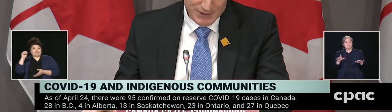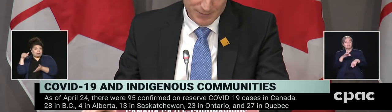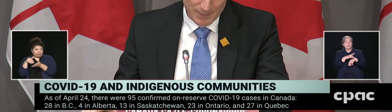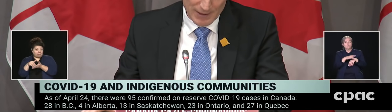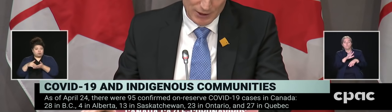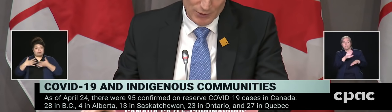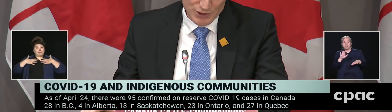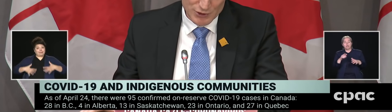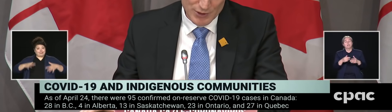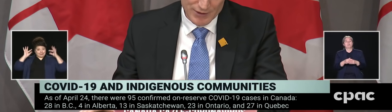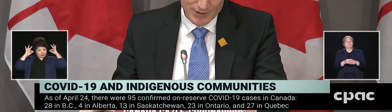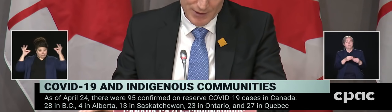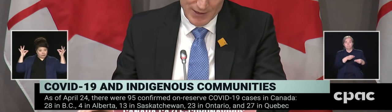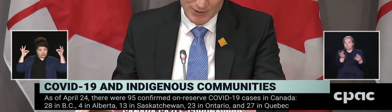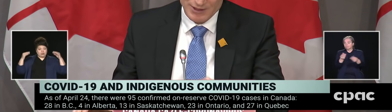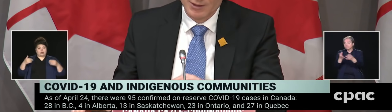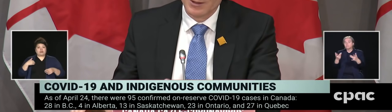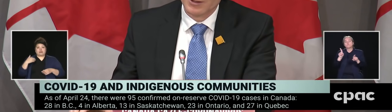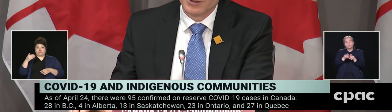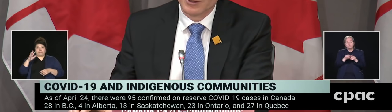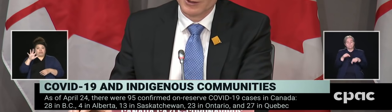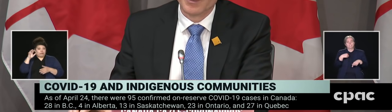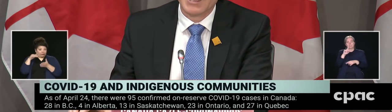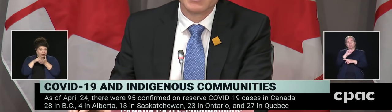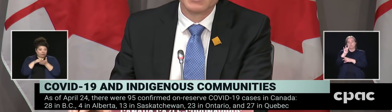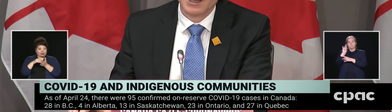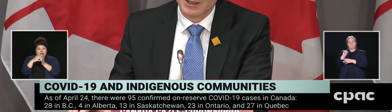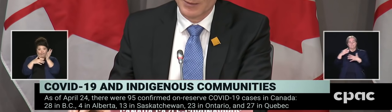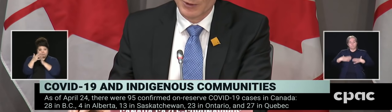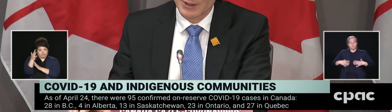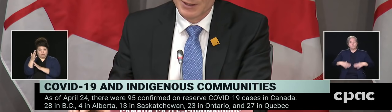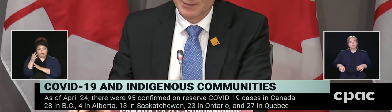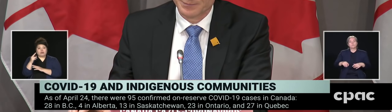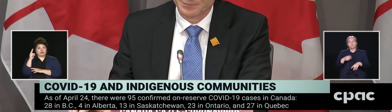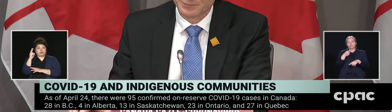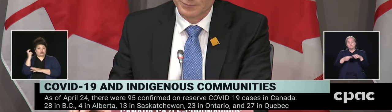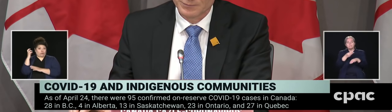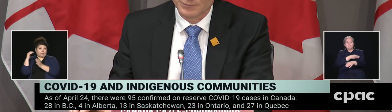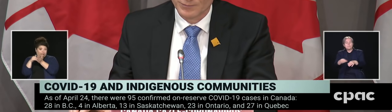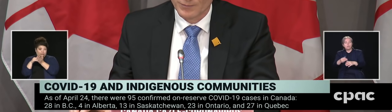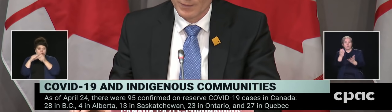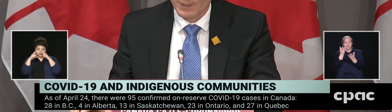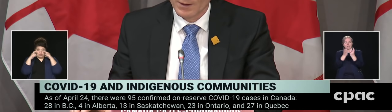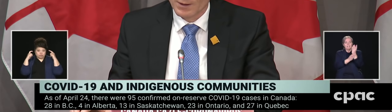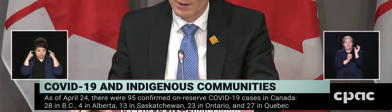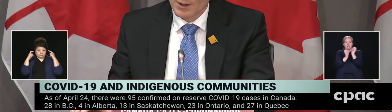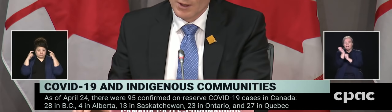500,000 gloves, and close to 200,000 surgical masks in communities.